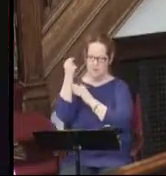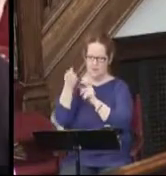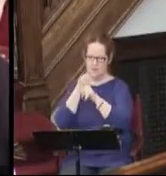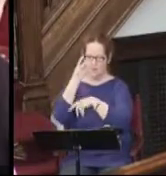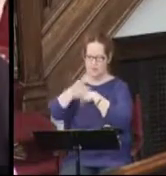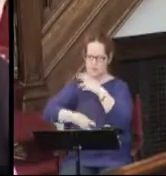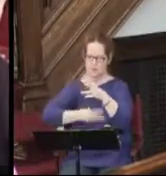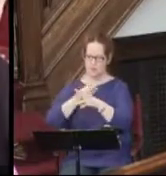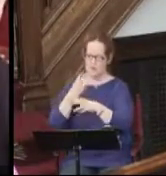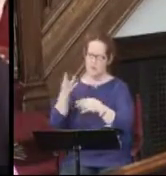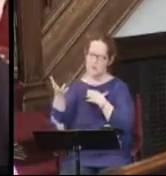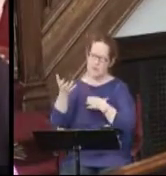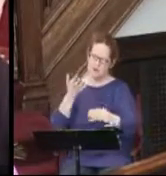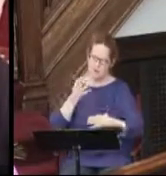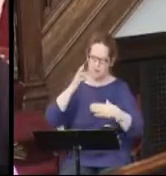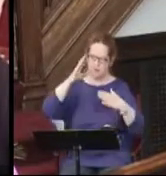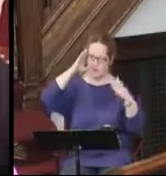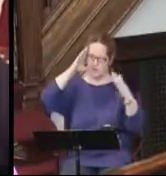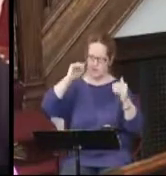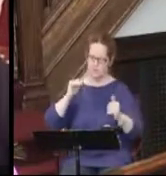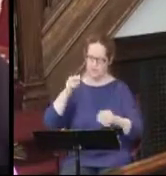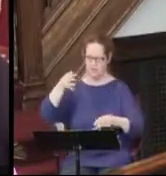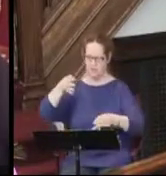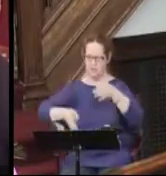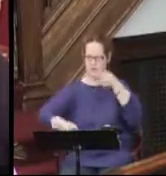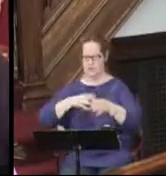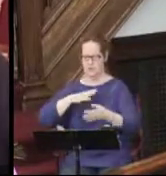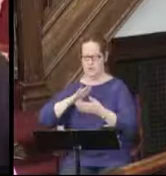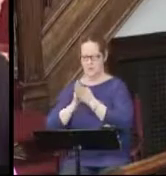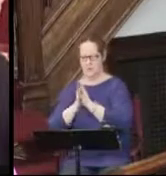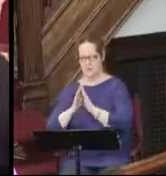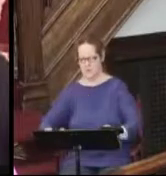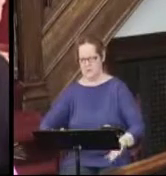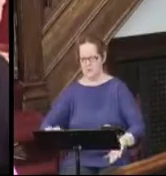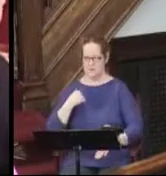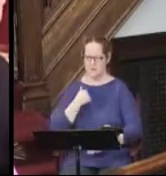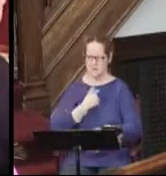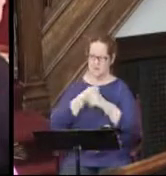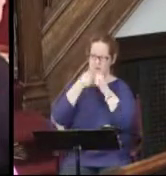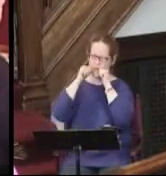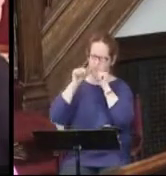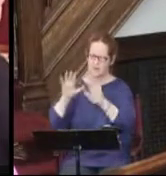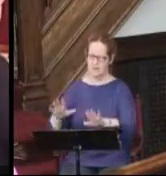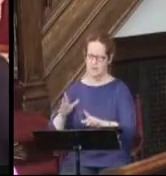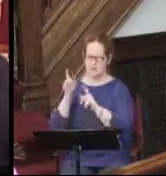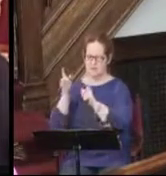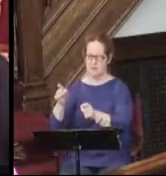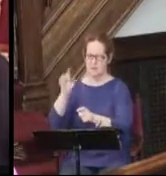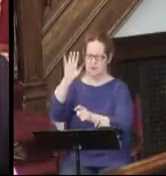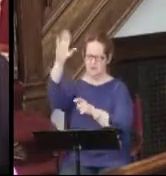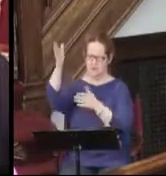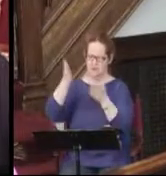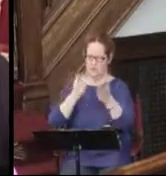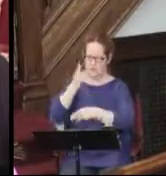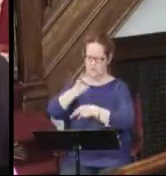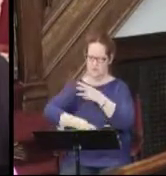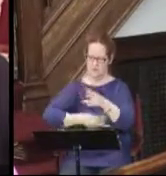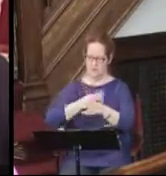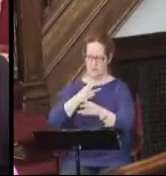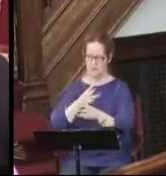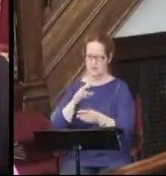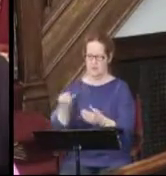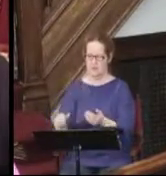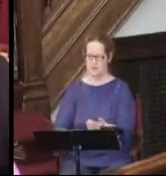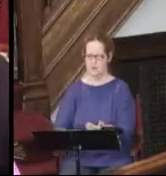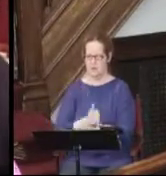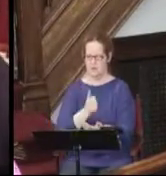this place to a world hungry for hope, for justice, and for peace. And so we commission these gifts to your service in the